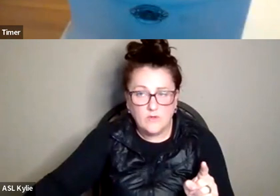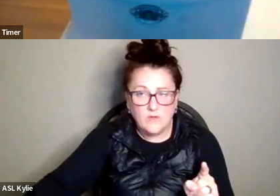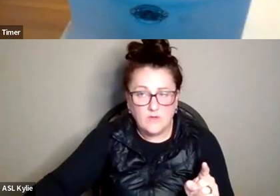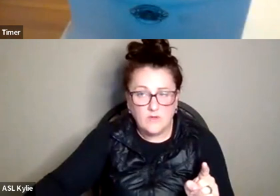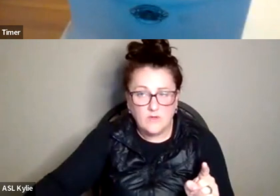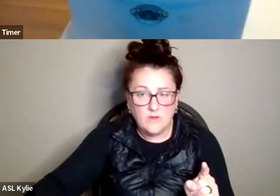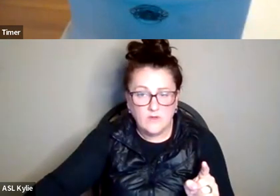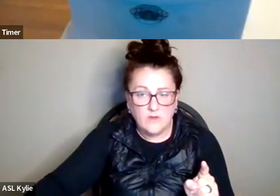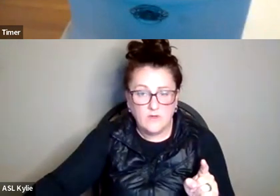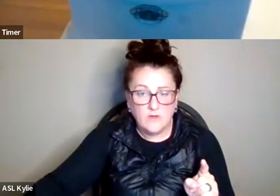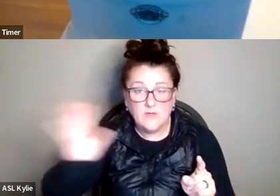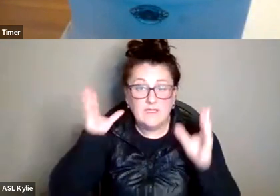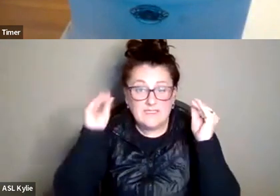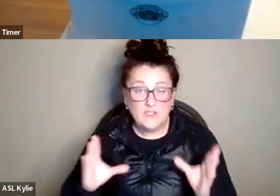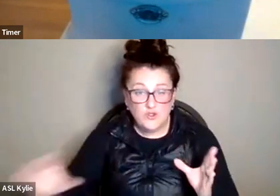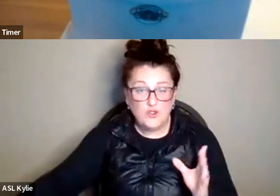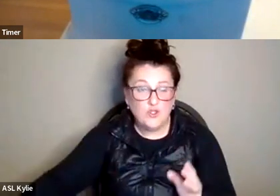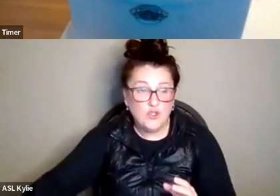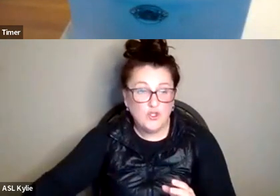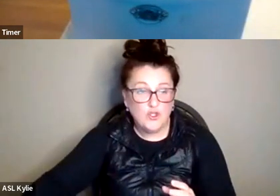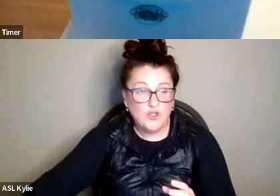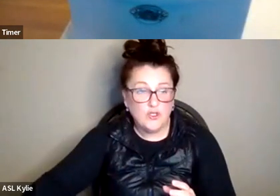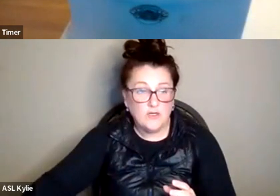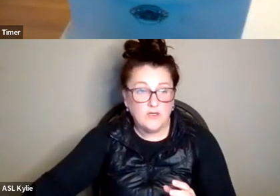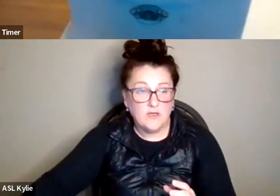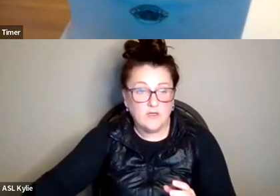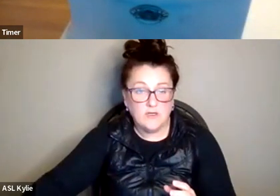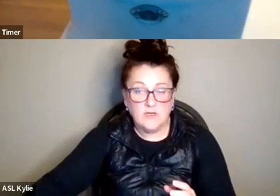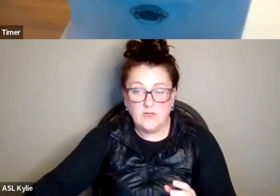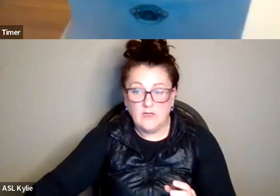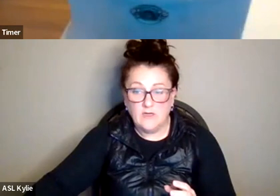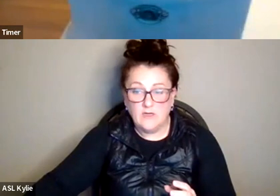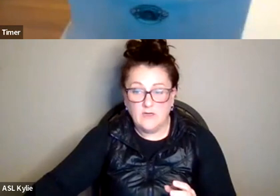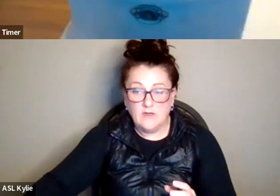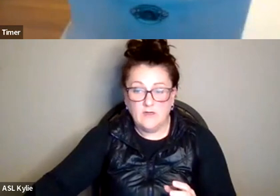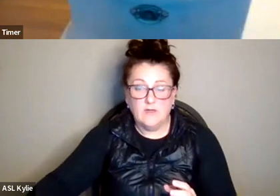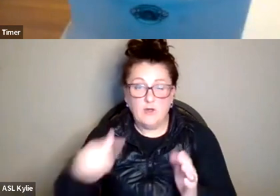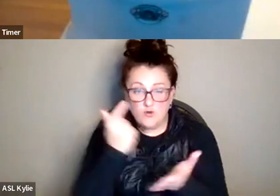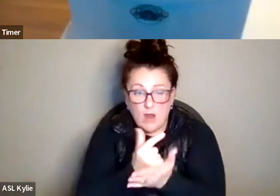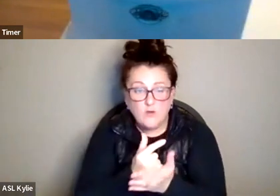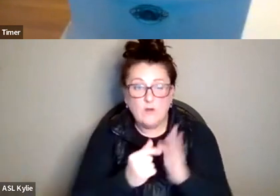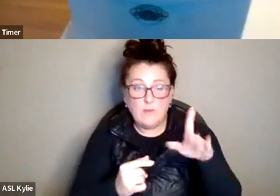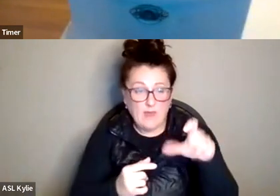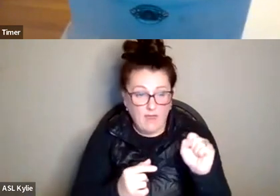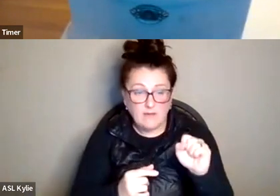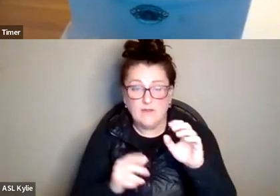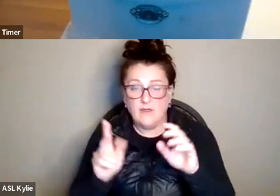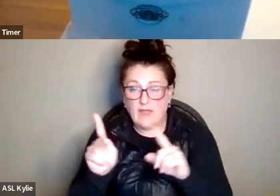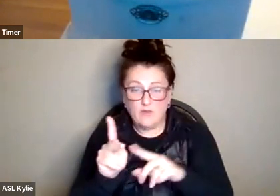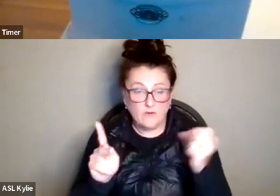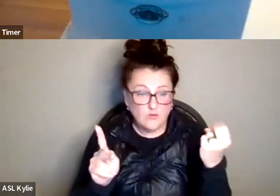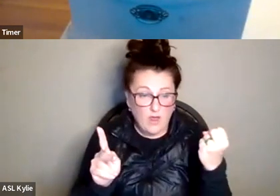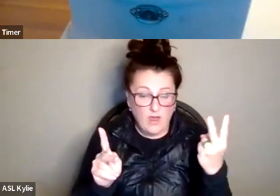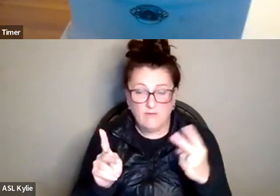a former teacher and substitute teacher in BPS, as well as a graduate of BPS K through 12, and I've actually